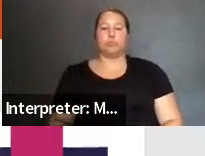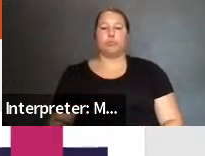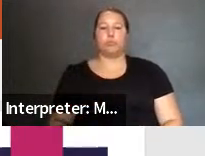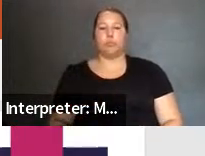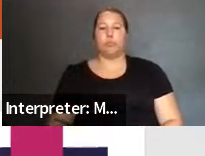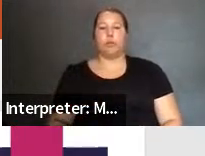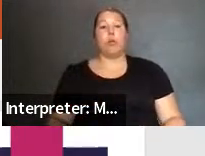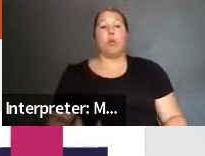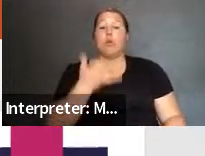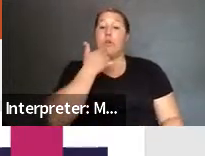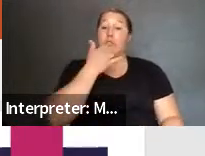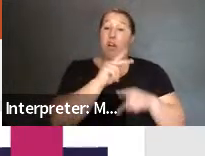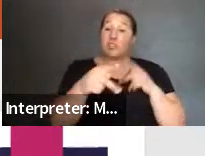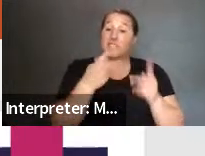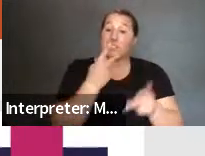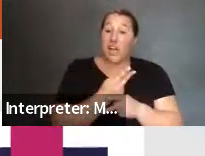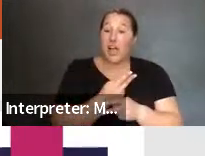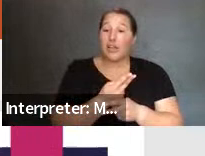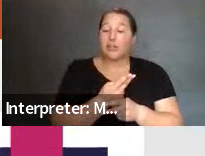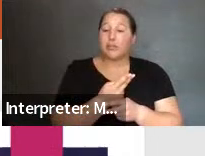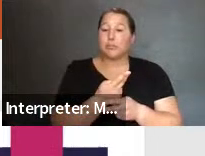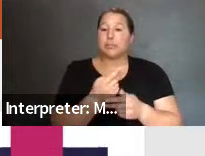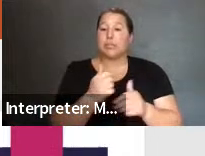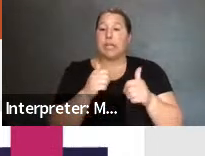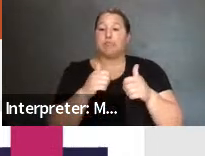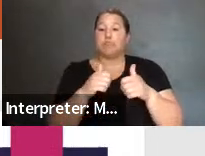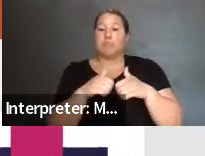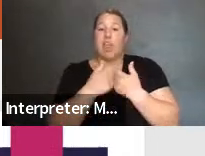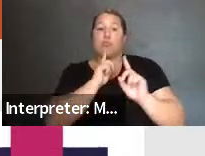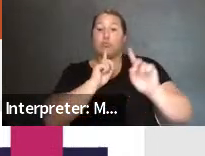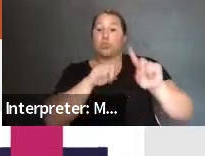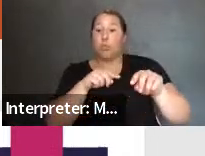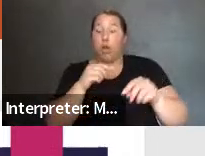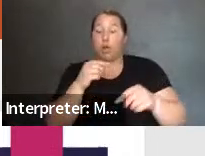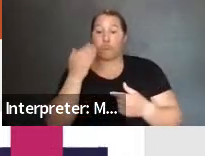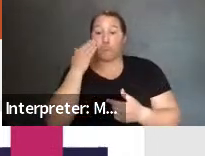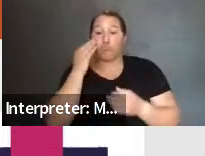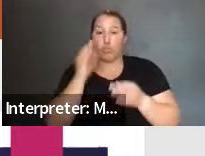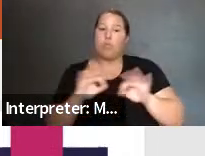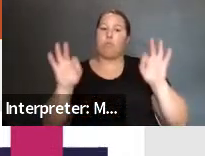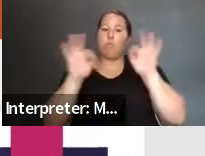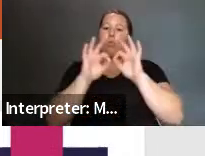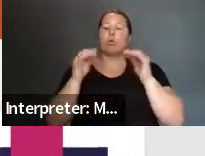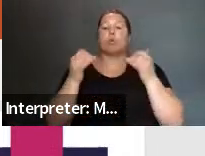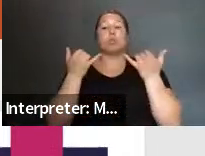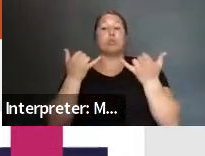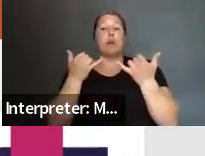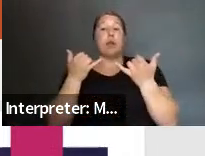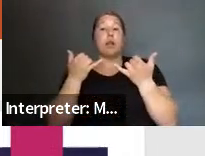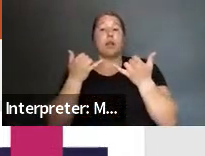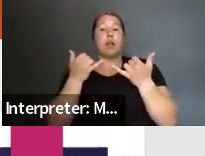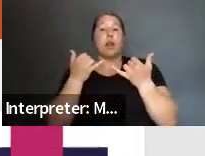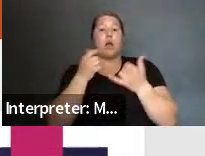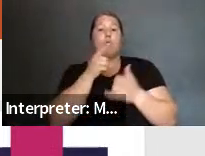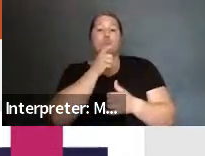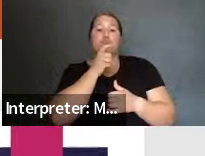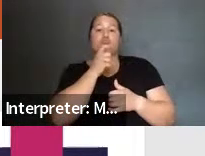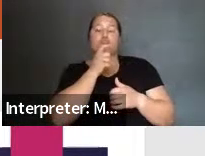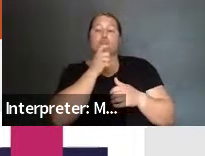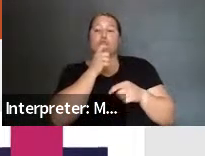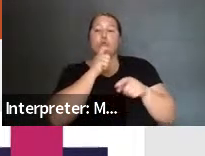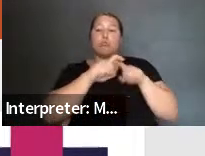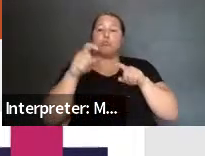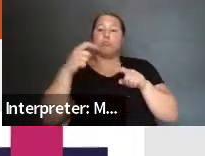So the call types and how we're dispatched is important to note. So we are currently dispatched by 911